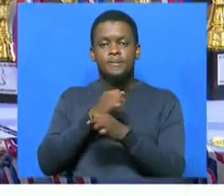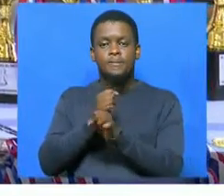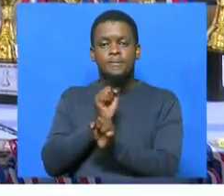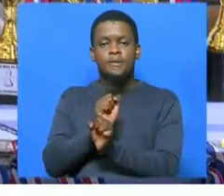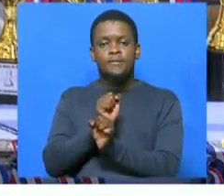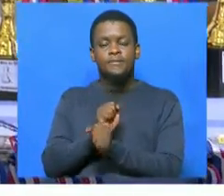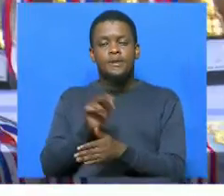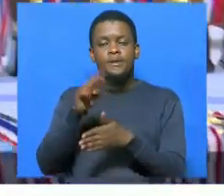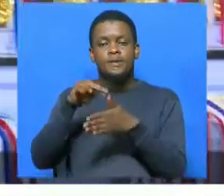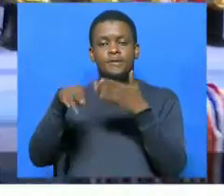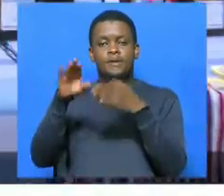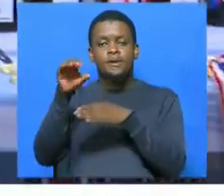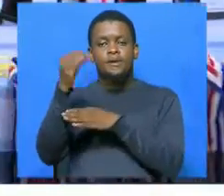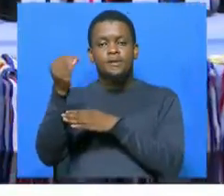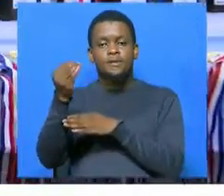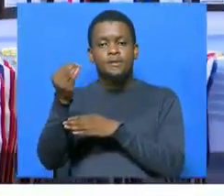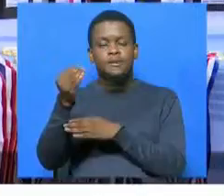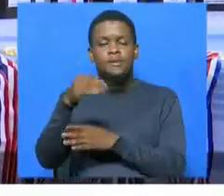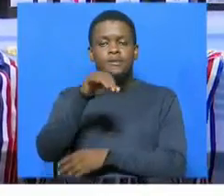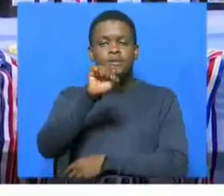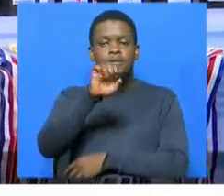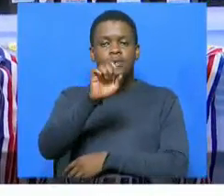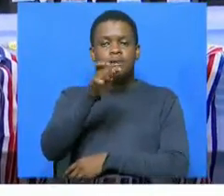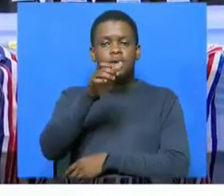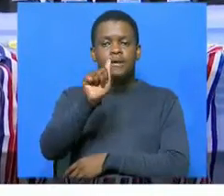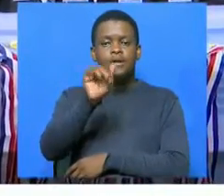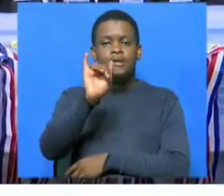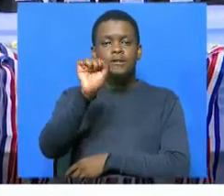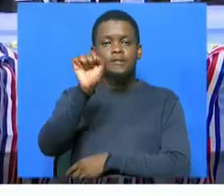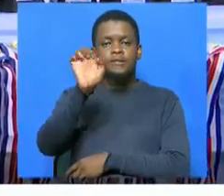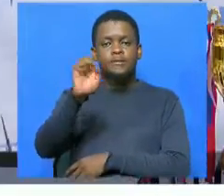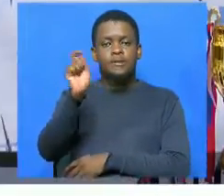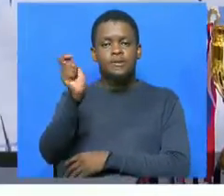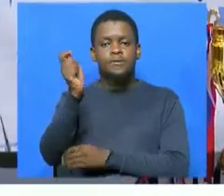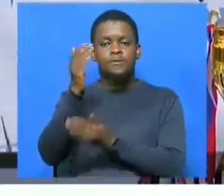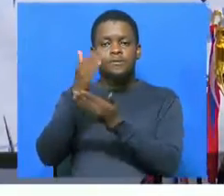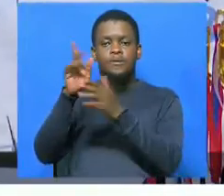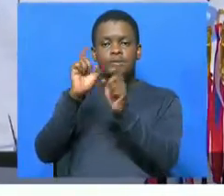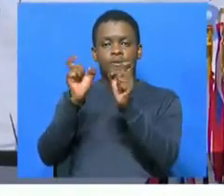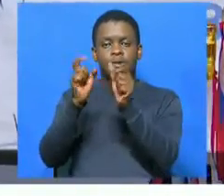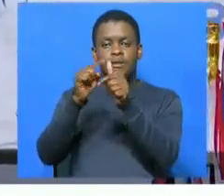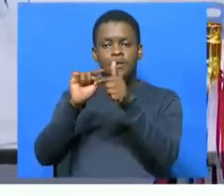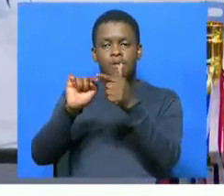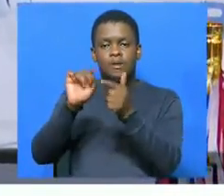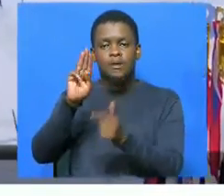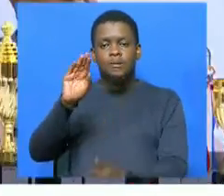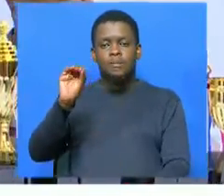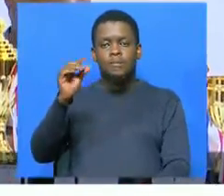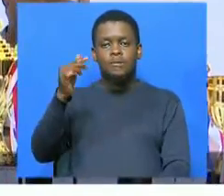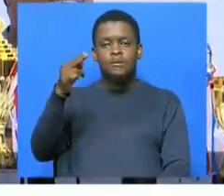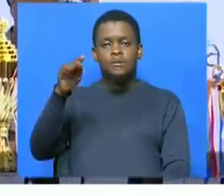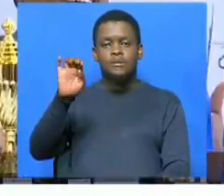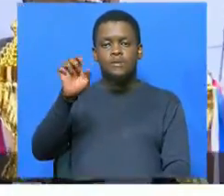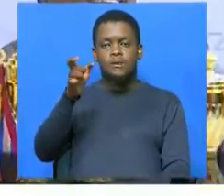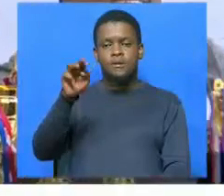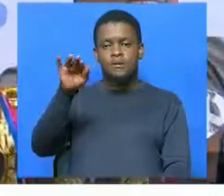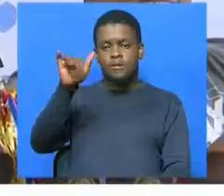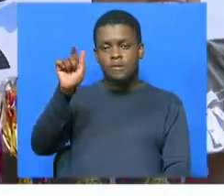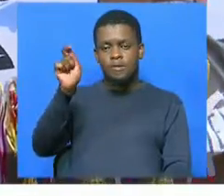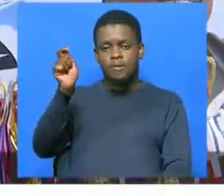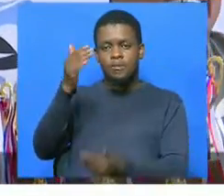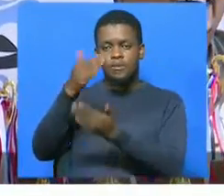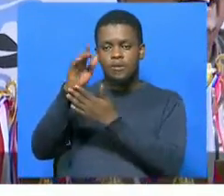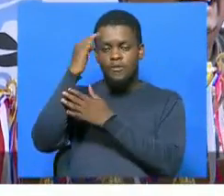In other results, La Bosakhaisi won the under-12 category, while Rorisa Motshekwa took the girls' title.